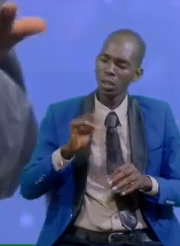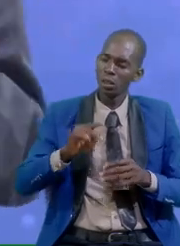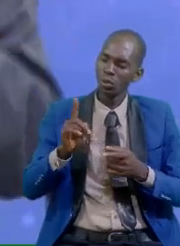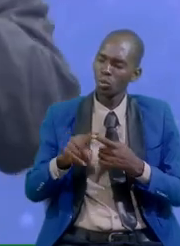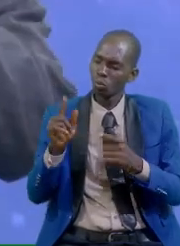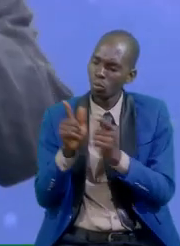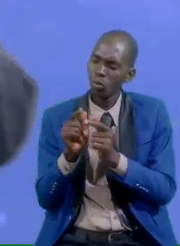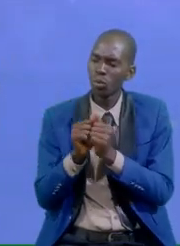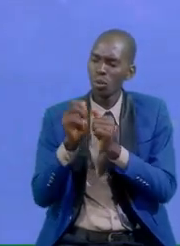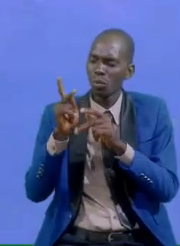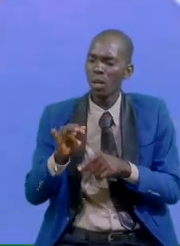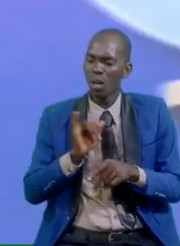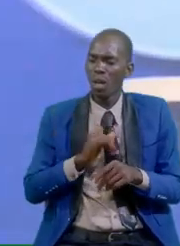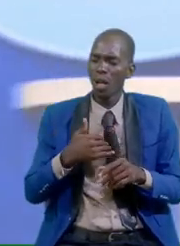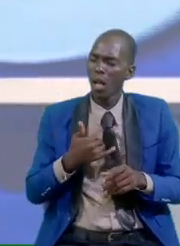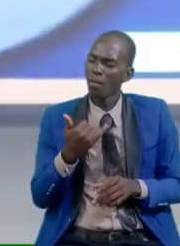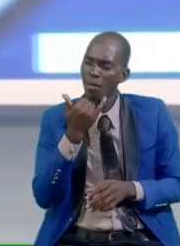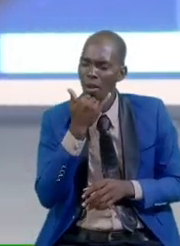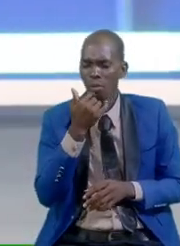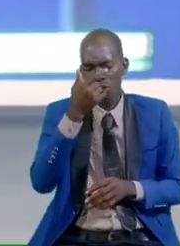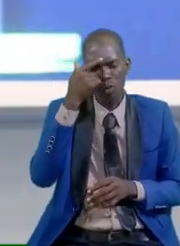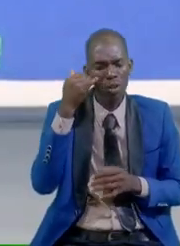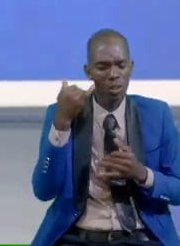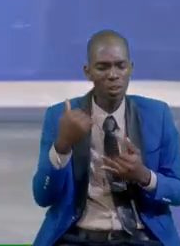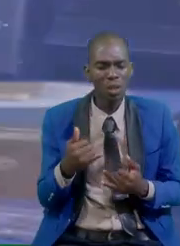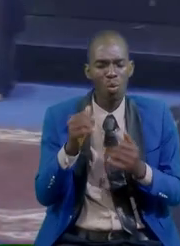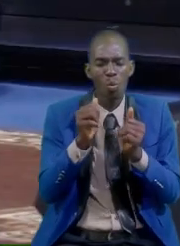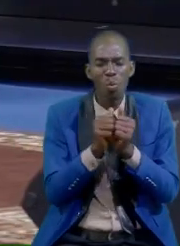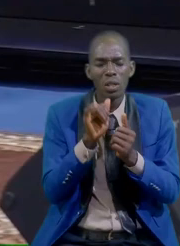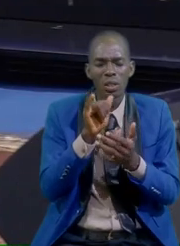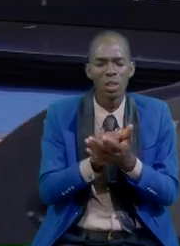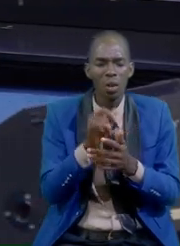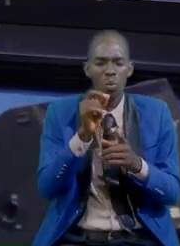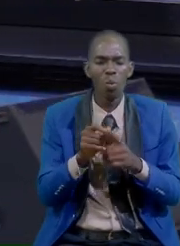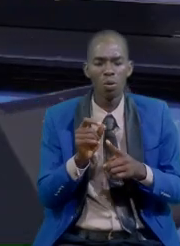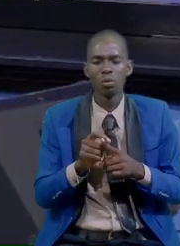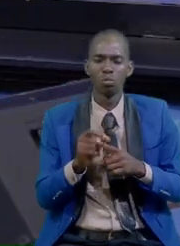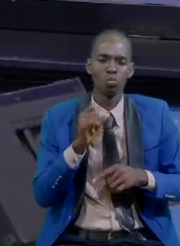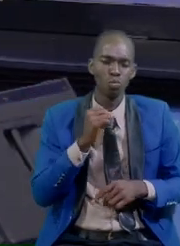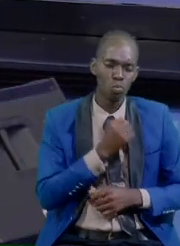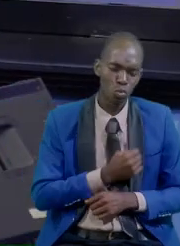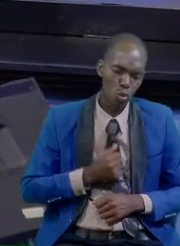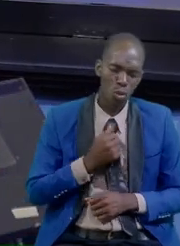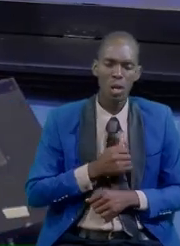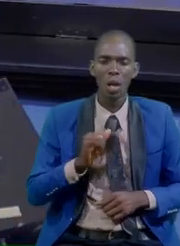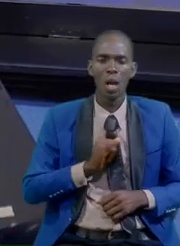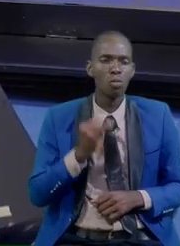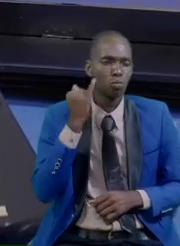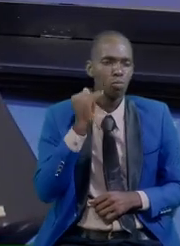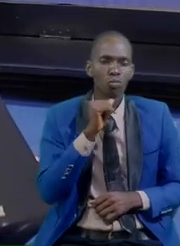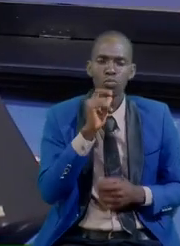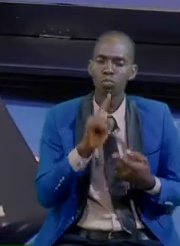say sorry, because now with that word sorry, I shouldn't have done that. I'm sorry for that.